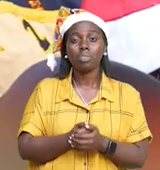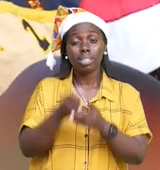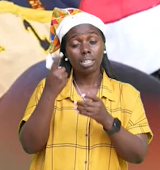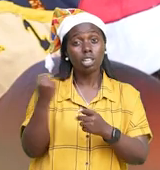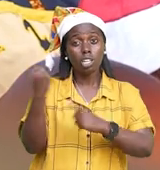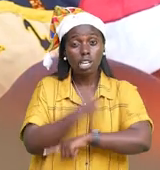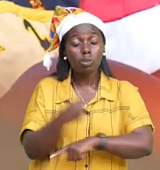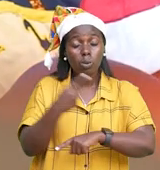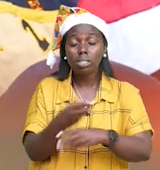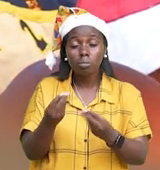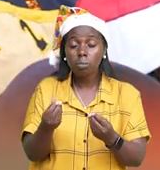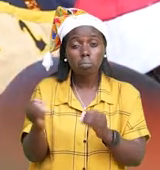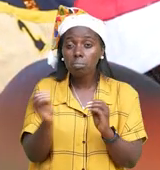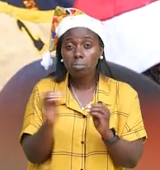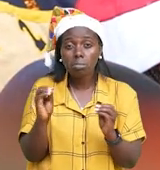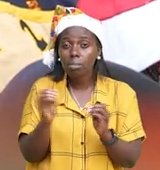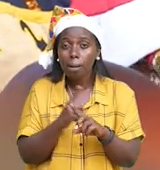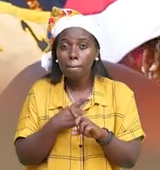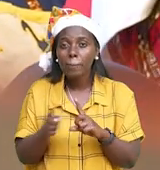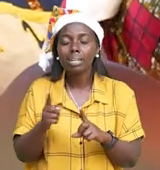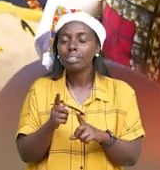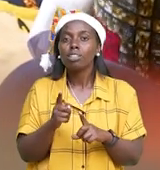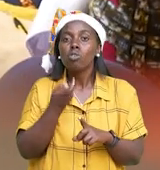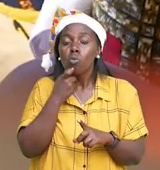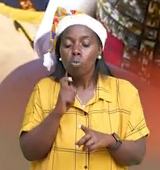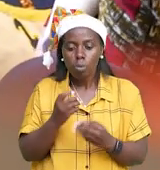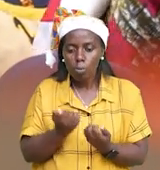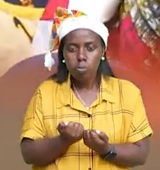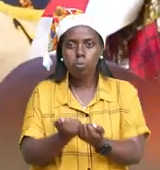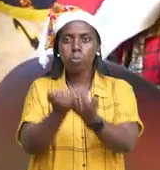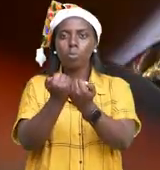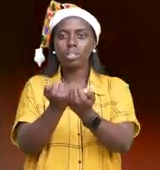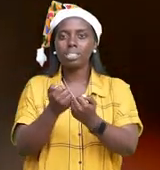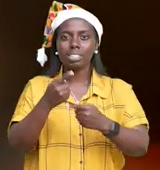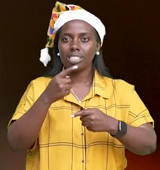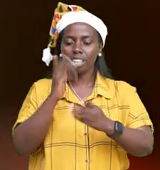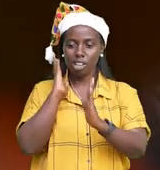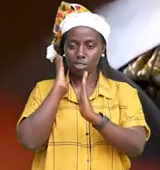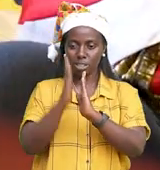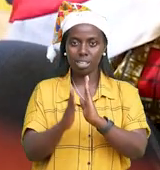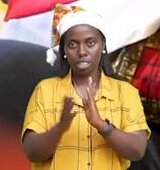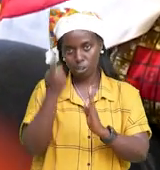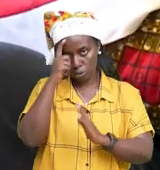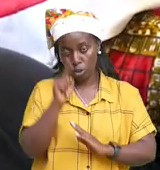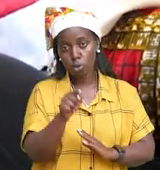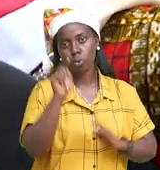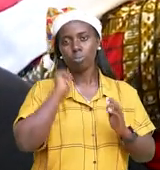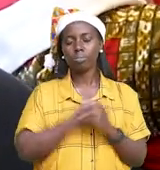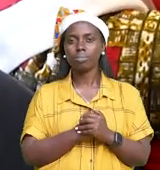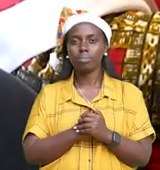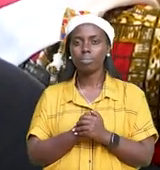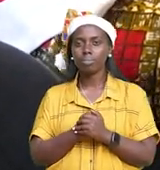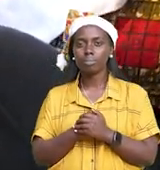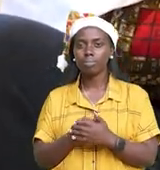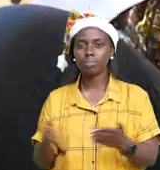isn't always easy, but you will be heading in the direction of you.